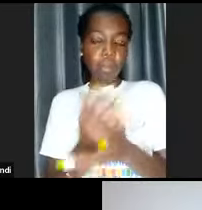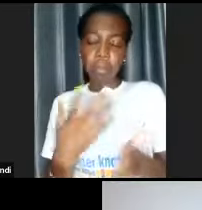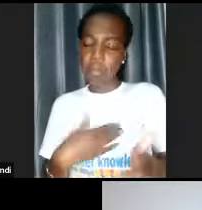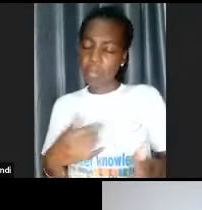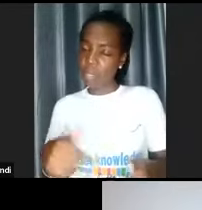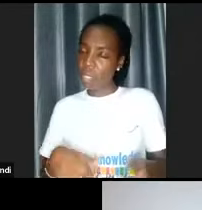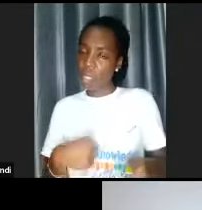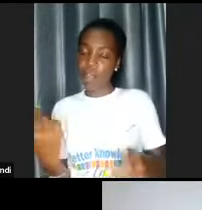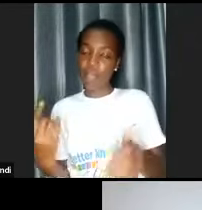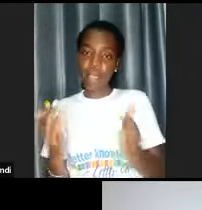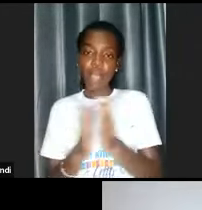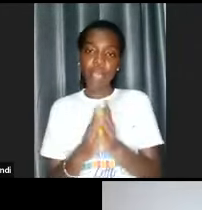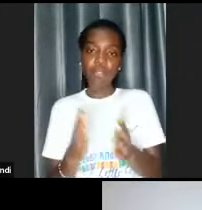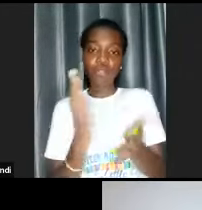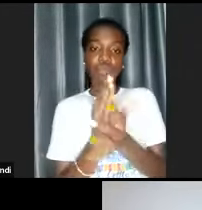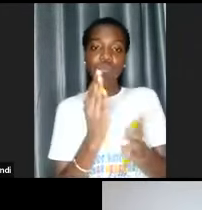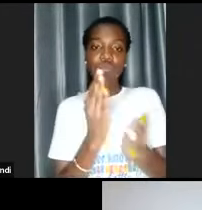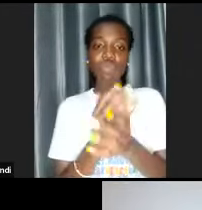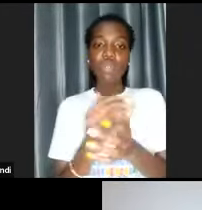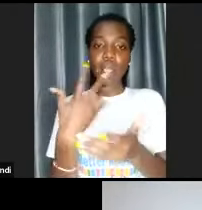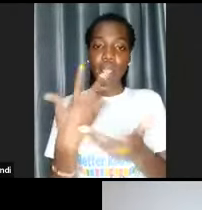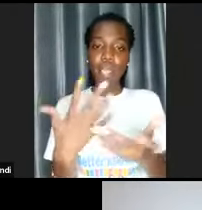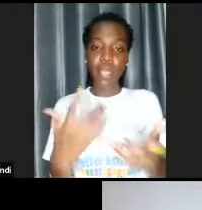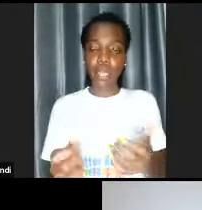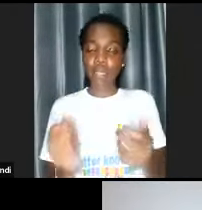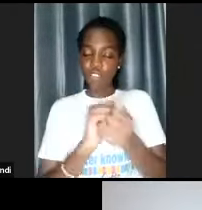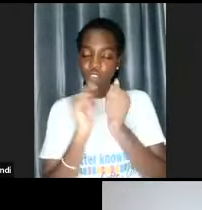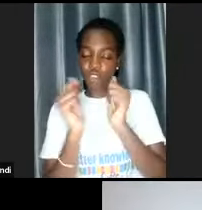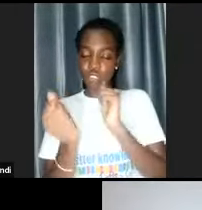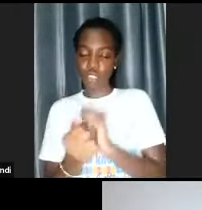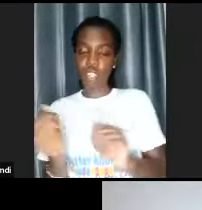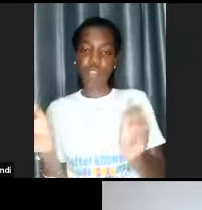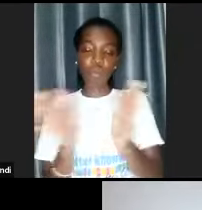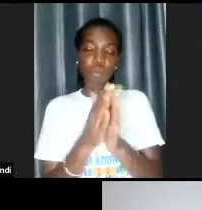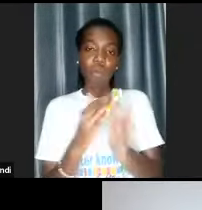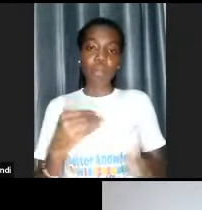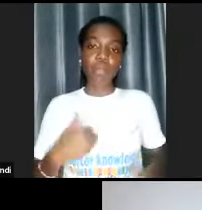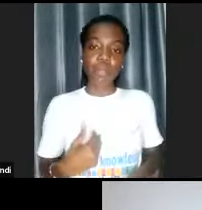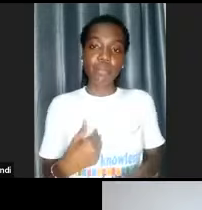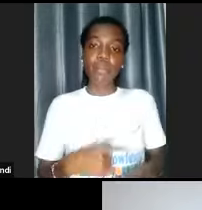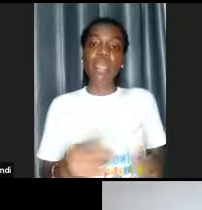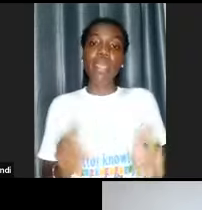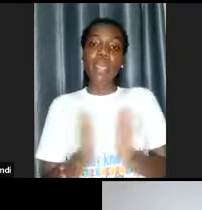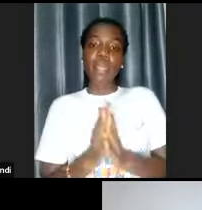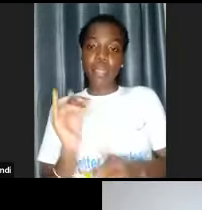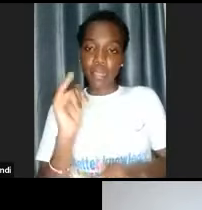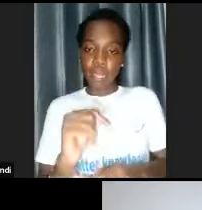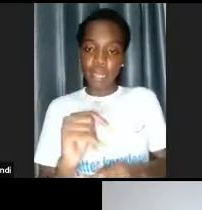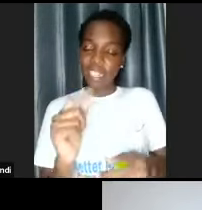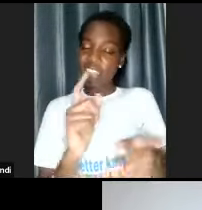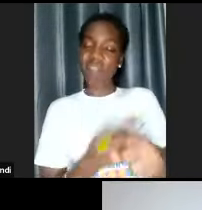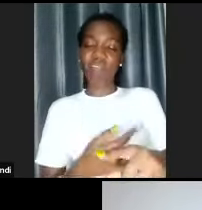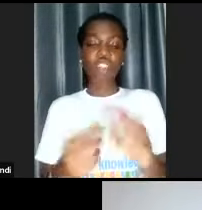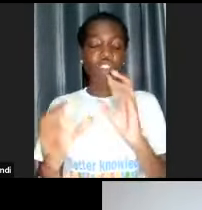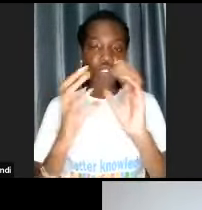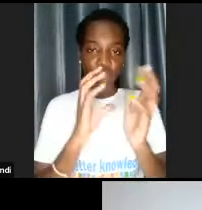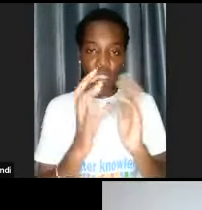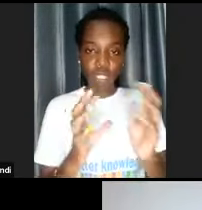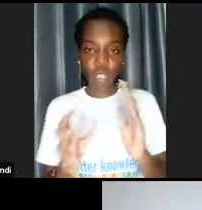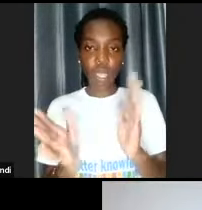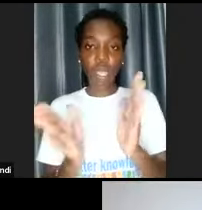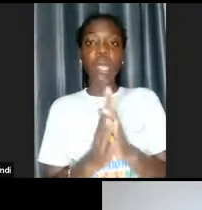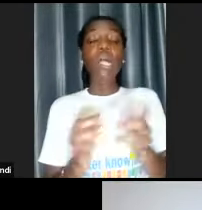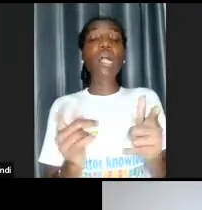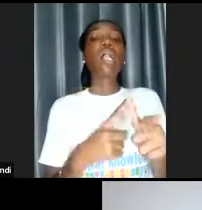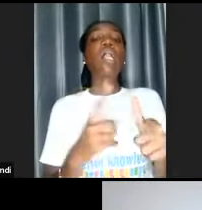least the convictions are aligned with my faith. And that's now, of course, that's a different conversation. So the truth that